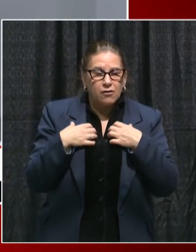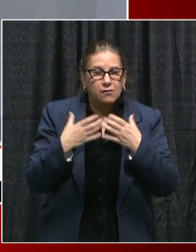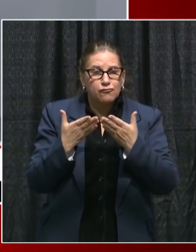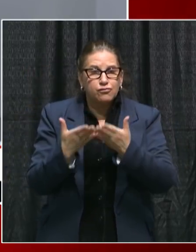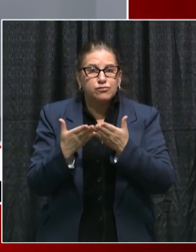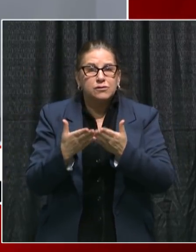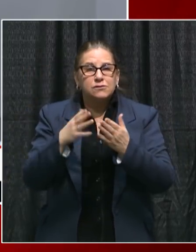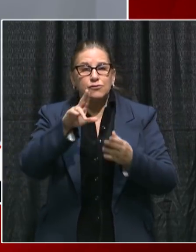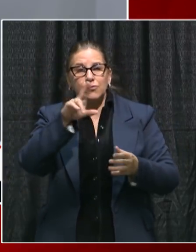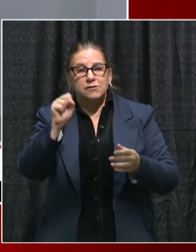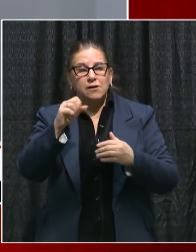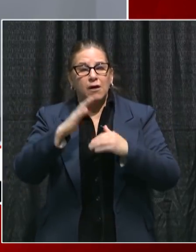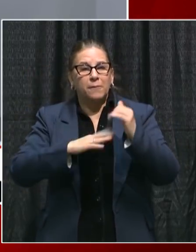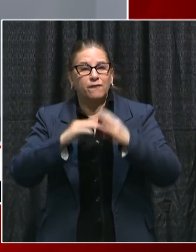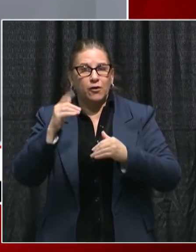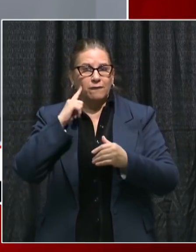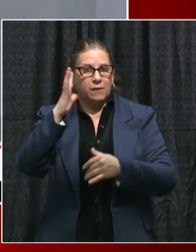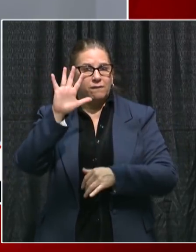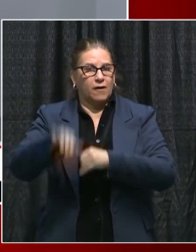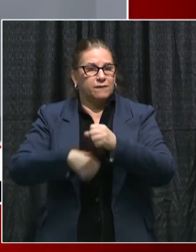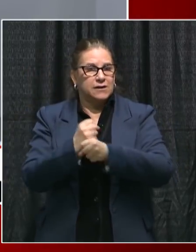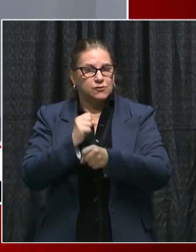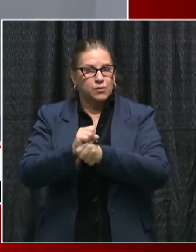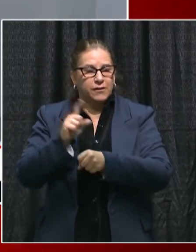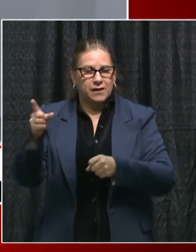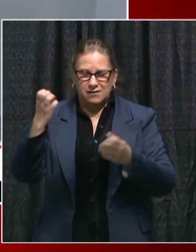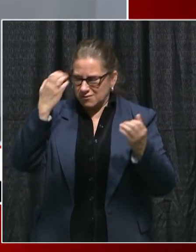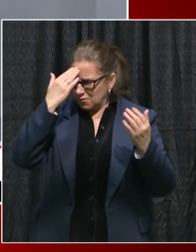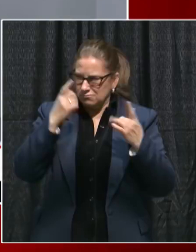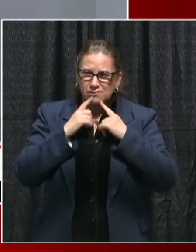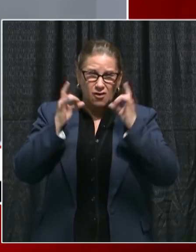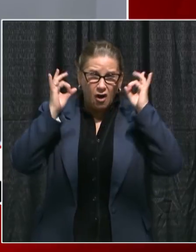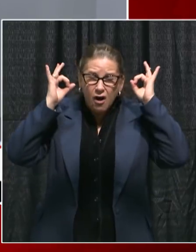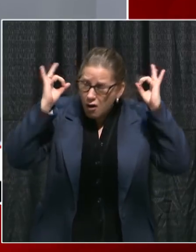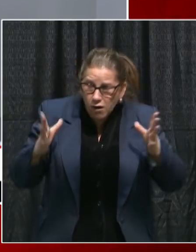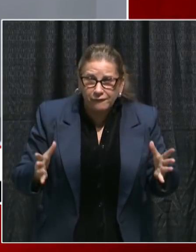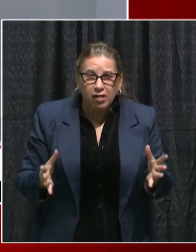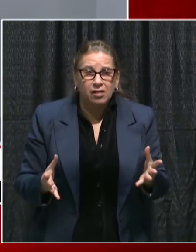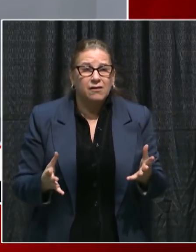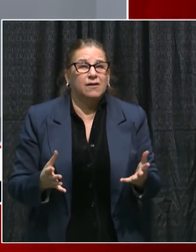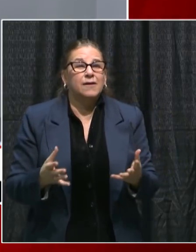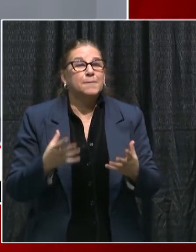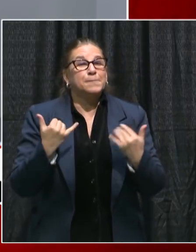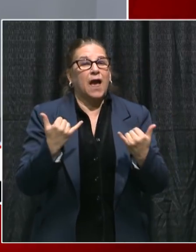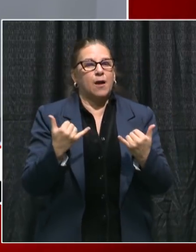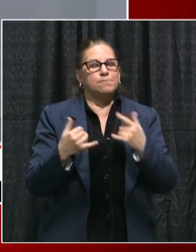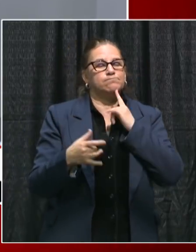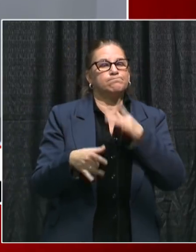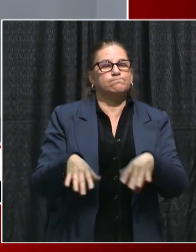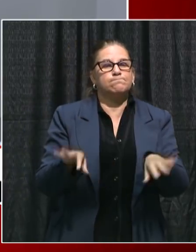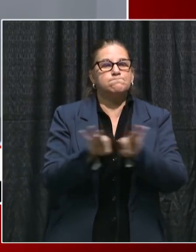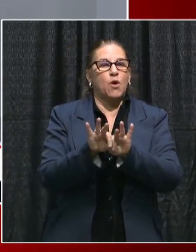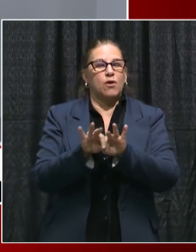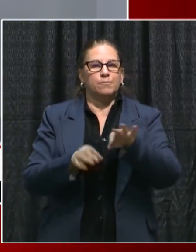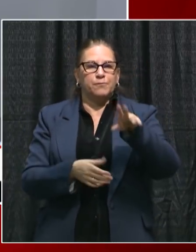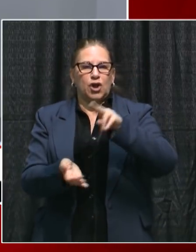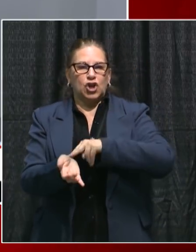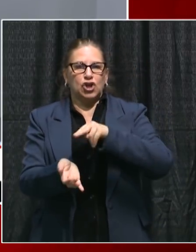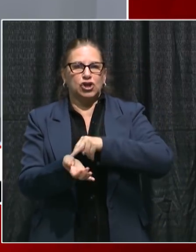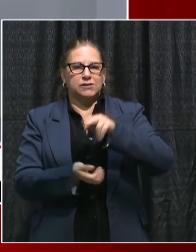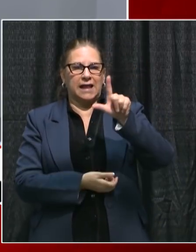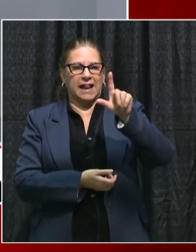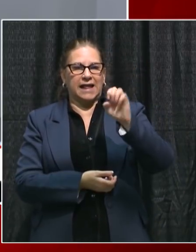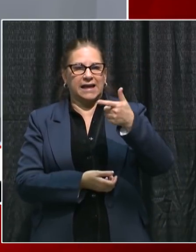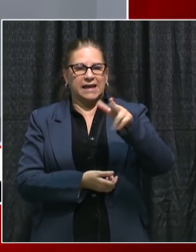two engines that are driving this project clinically are the two nursing leads. Carol Edwards is